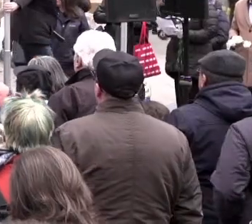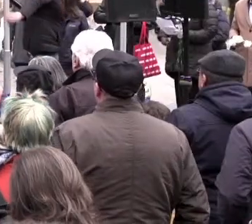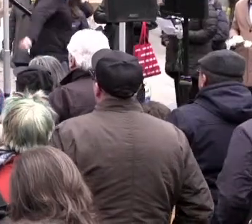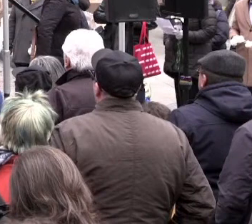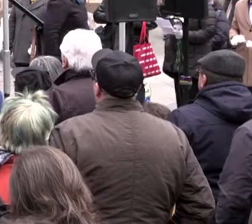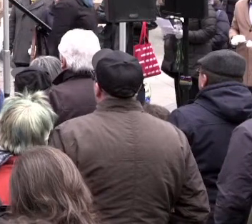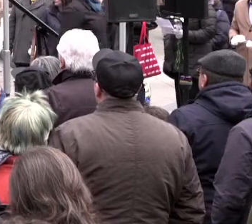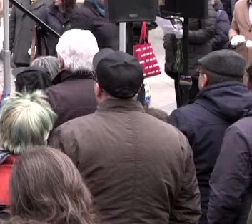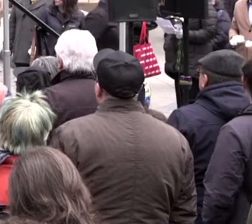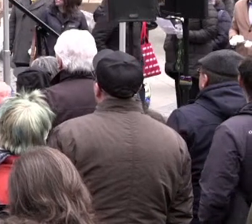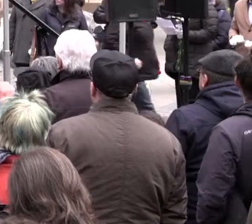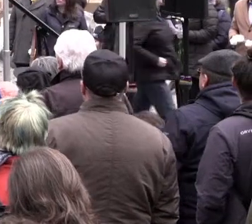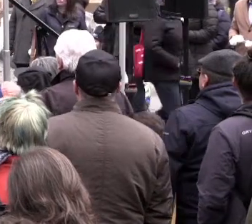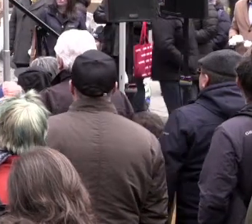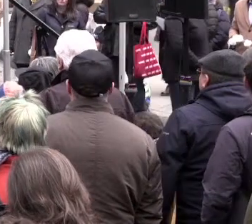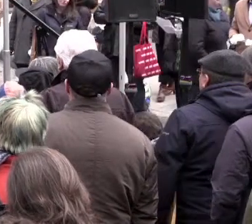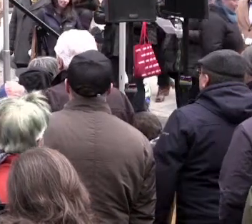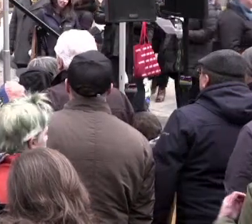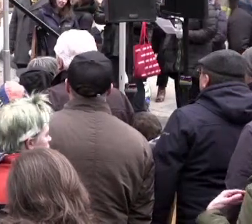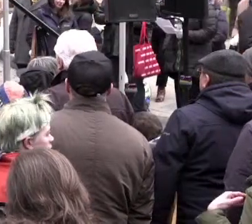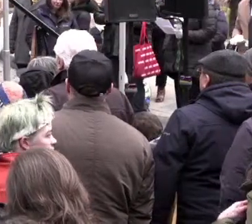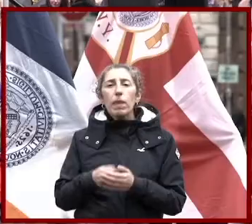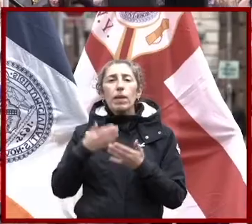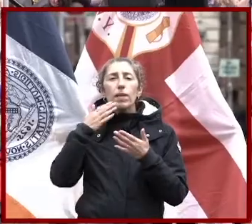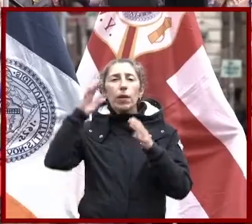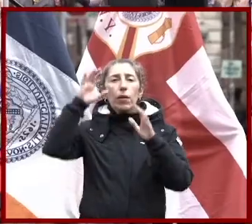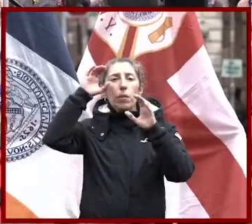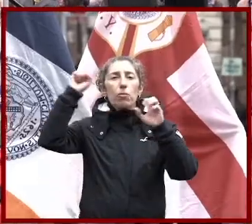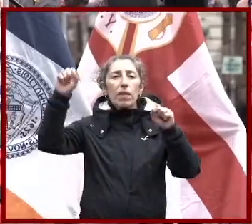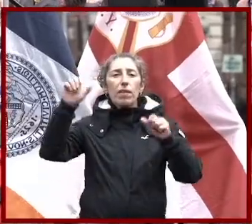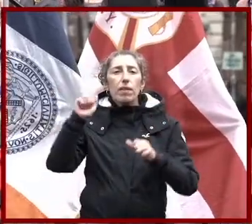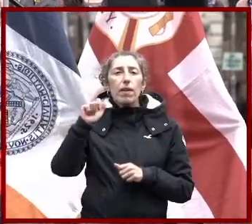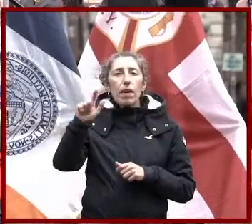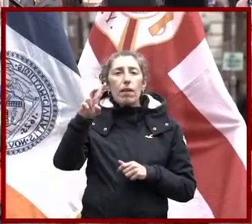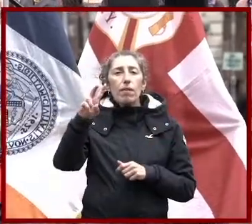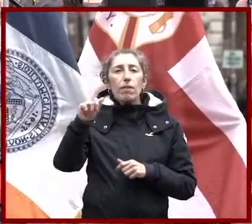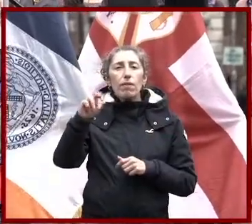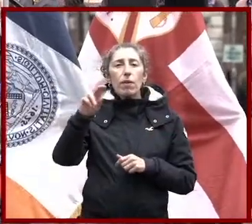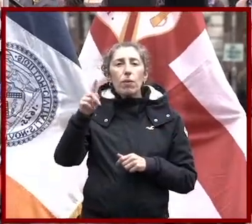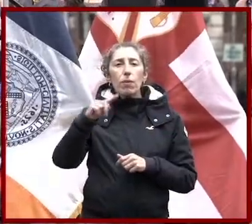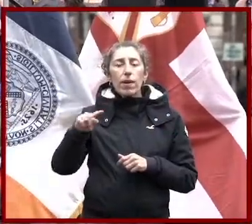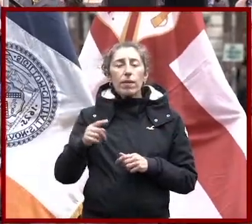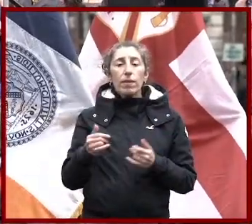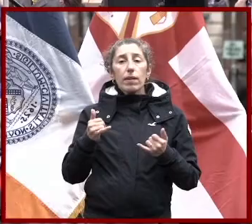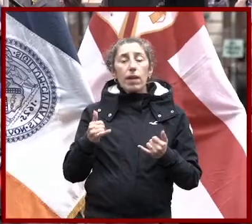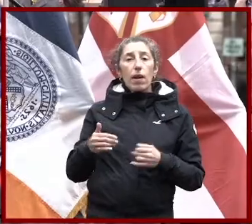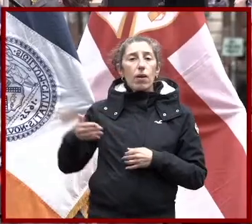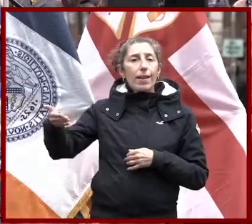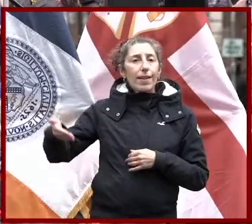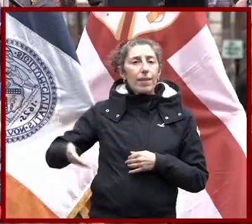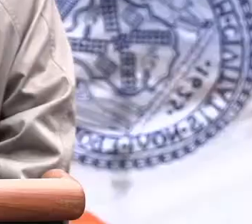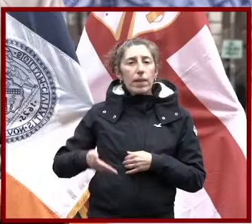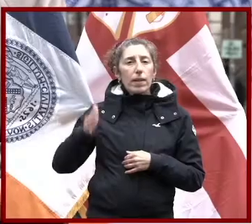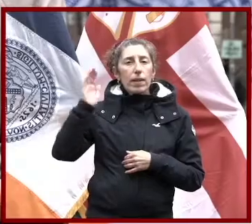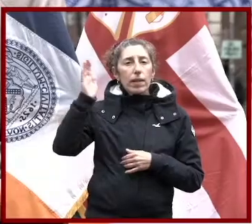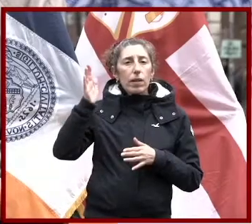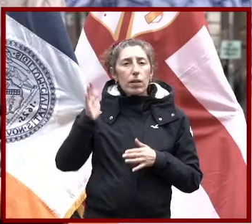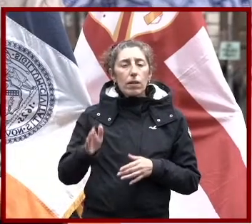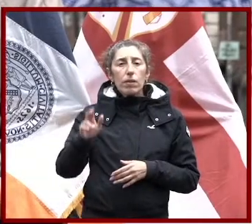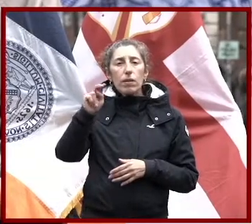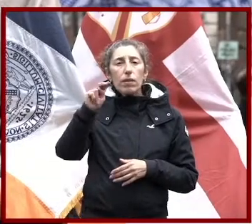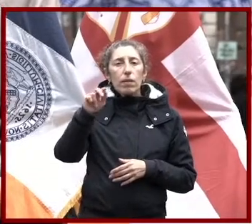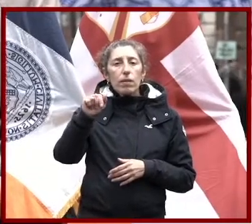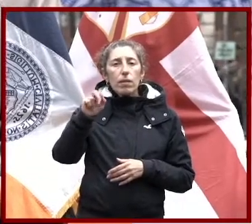Thank you so much, President Penny Alvarez. Our next speaker is Nancy Hagans, who is